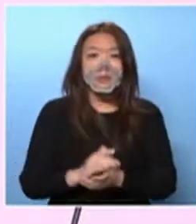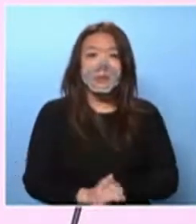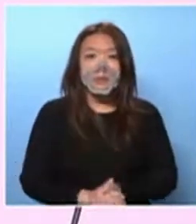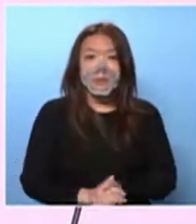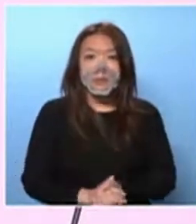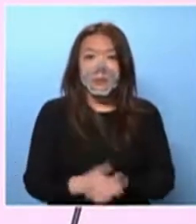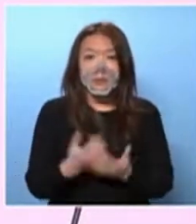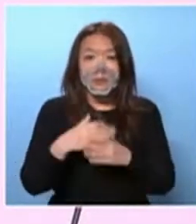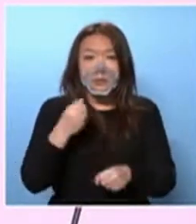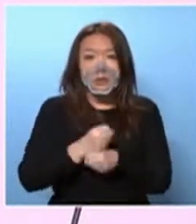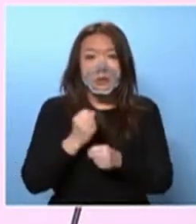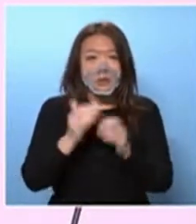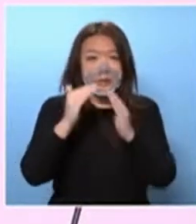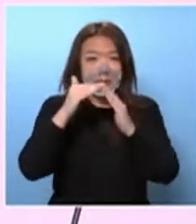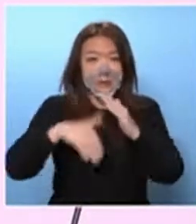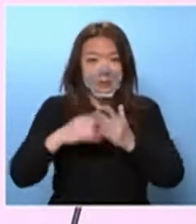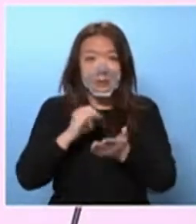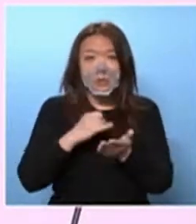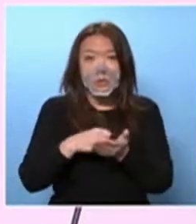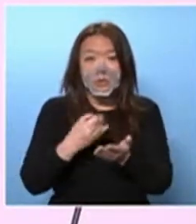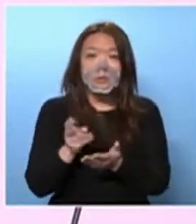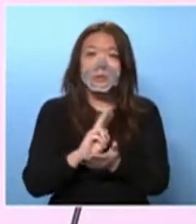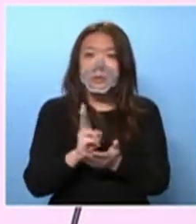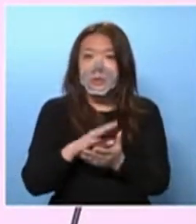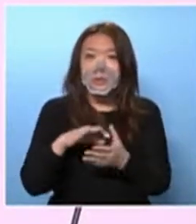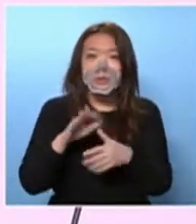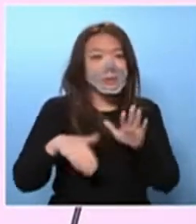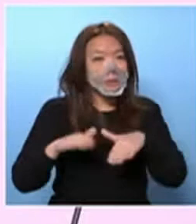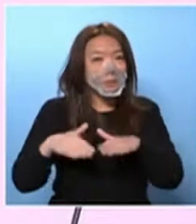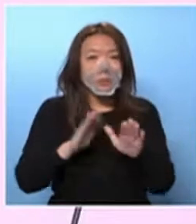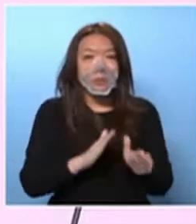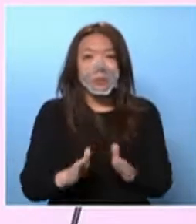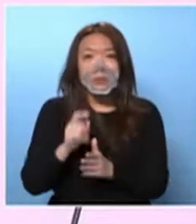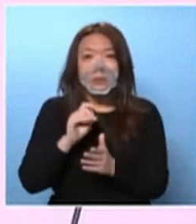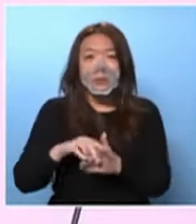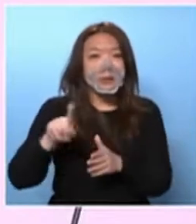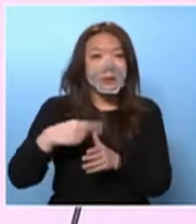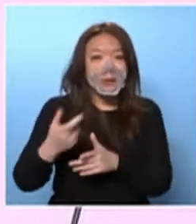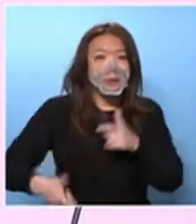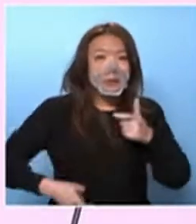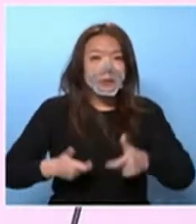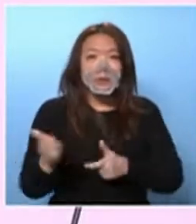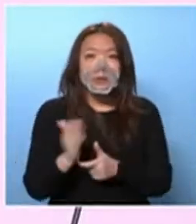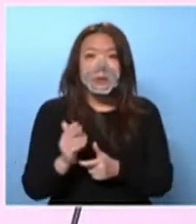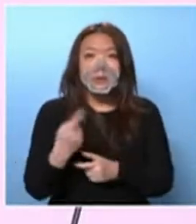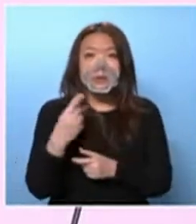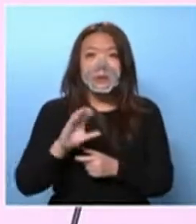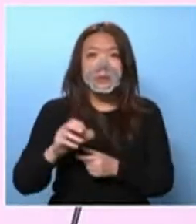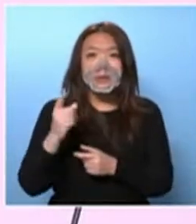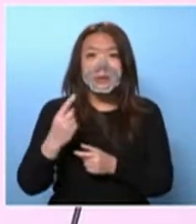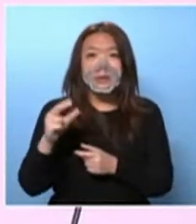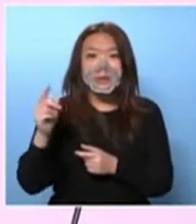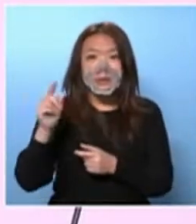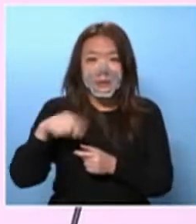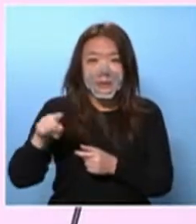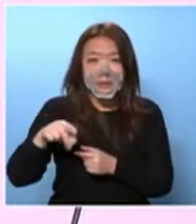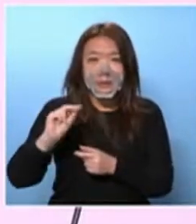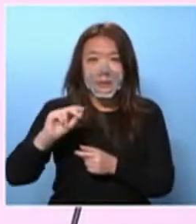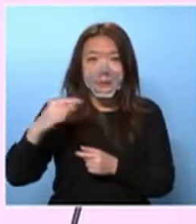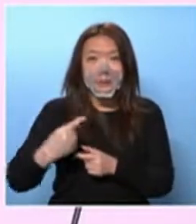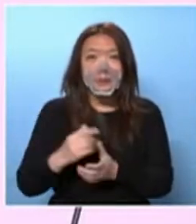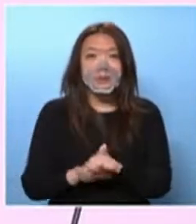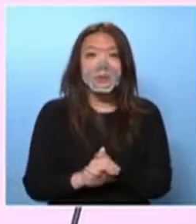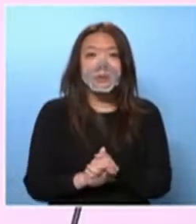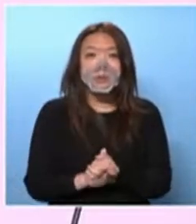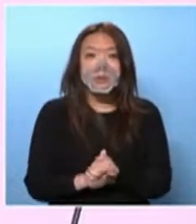of about $2.384 billion. Similar arrangements will apply to recipients of the Working